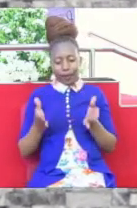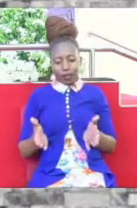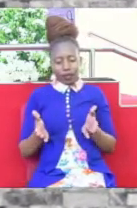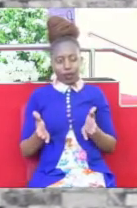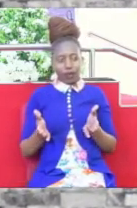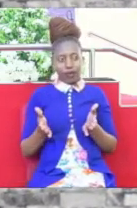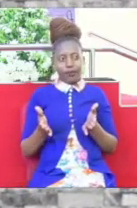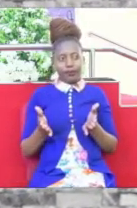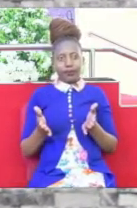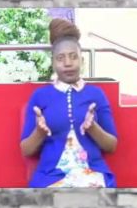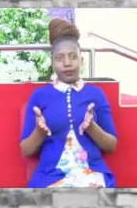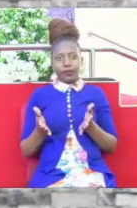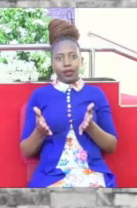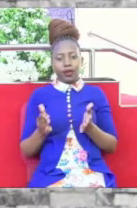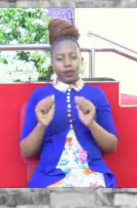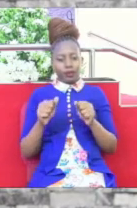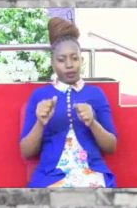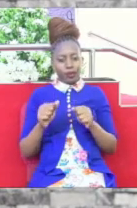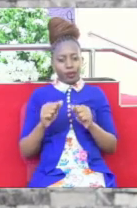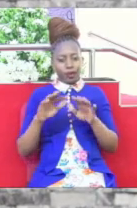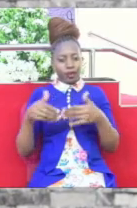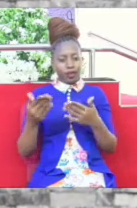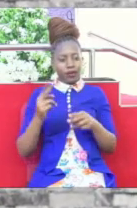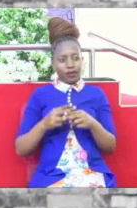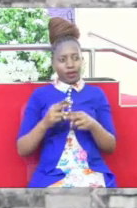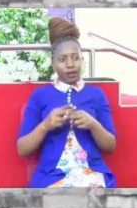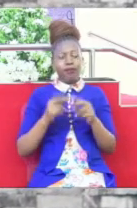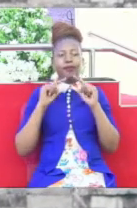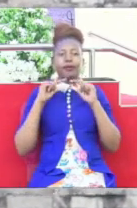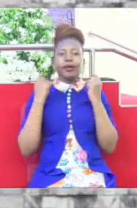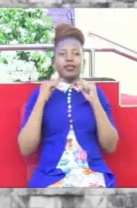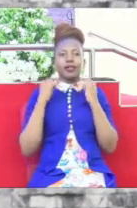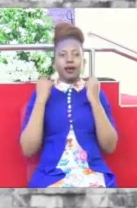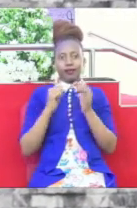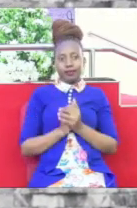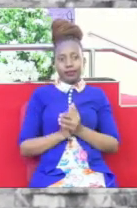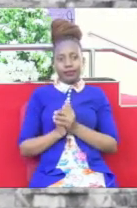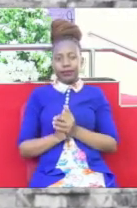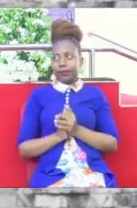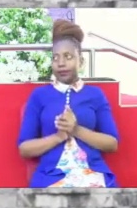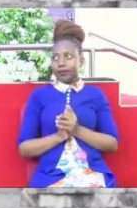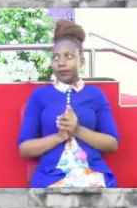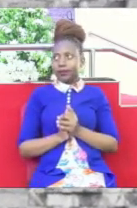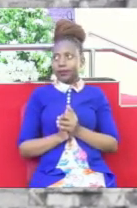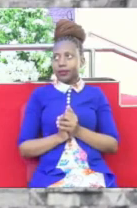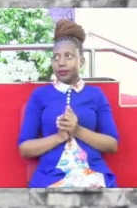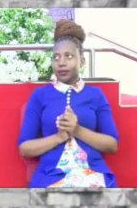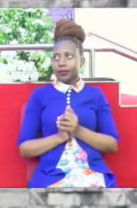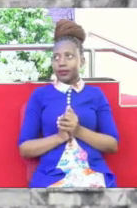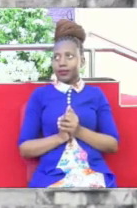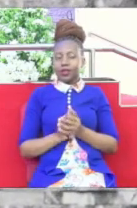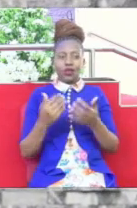him the pastor. Na tutamuita mchungaji. Now he's driving his 14-year-old Probox.